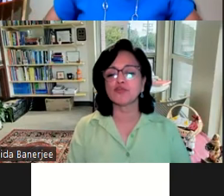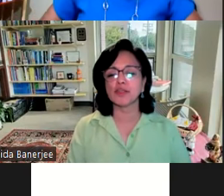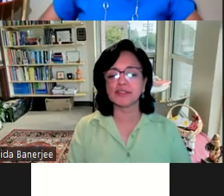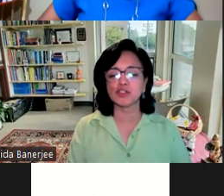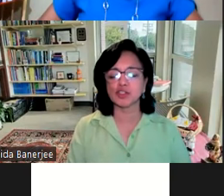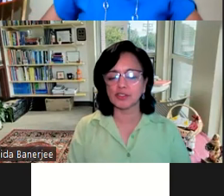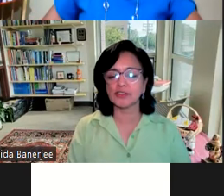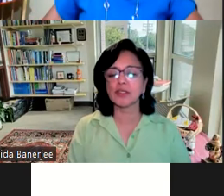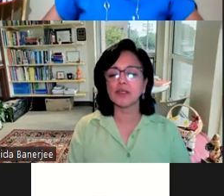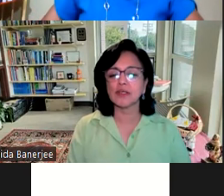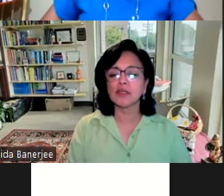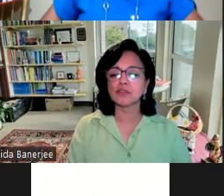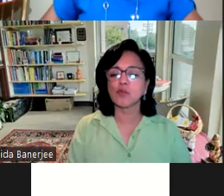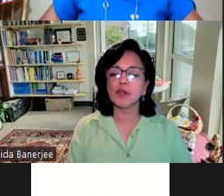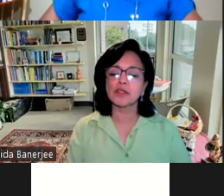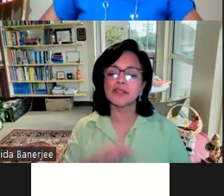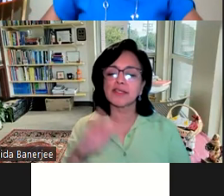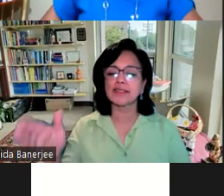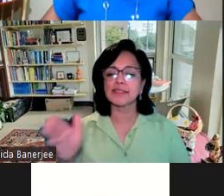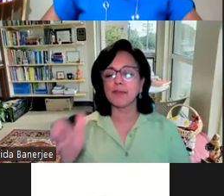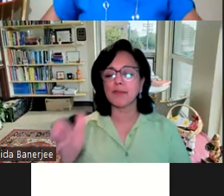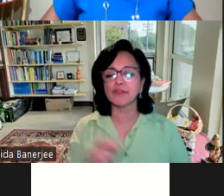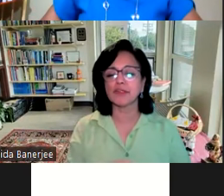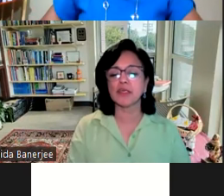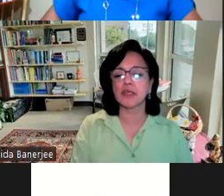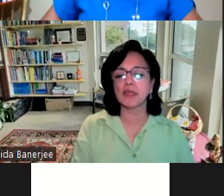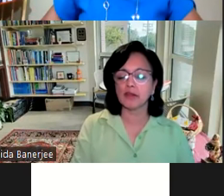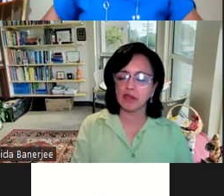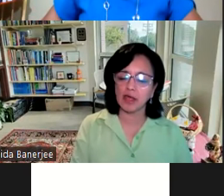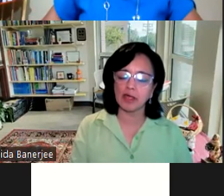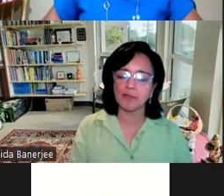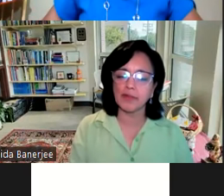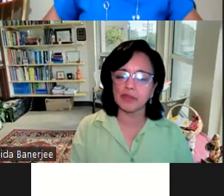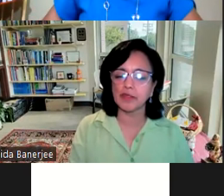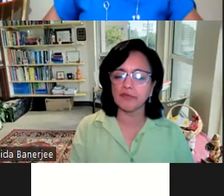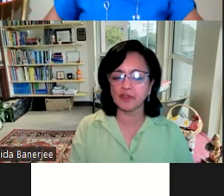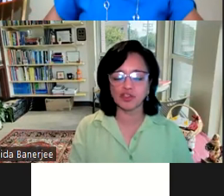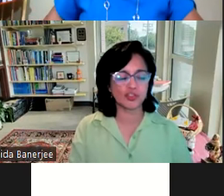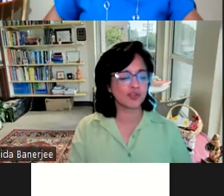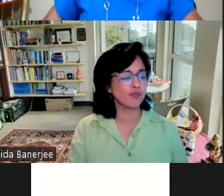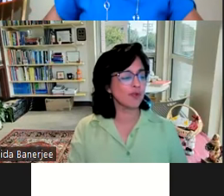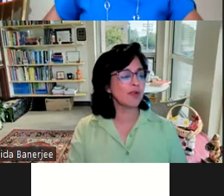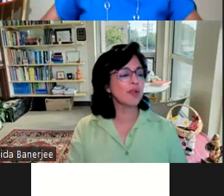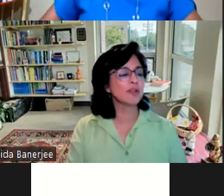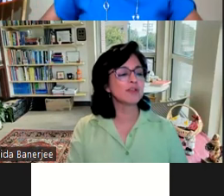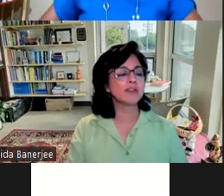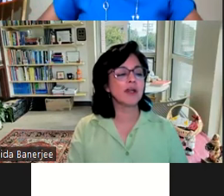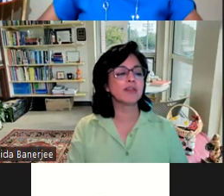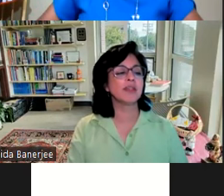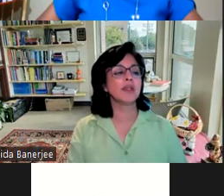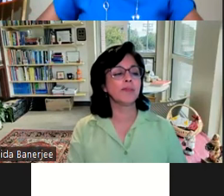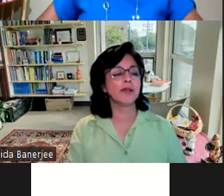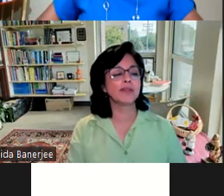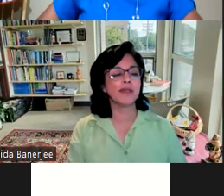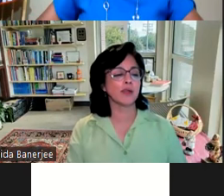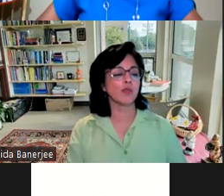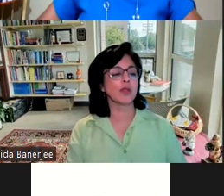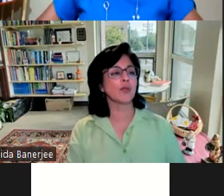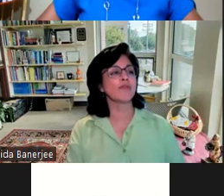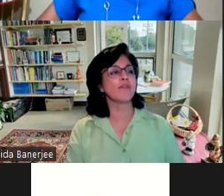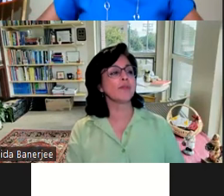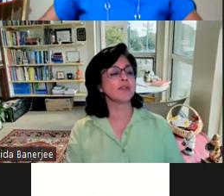in the transition. So what is the next step after they finish school? So start thinking about that